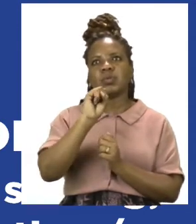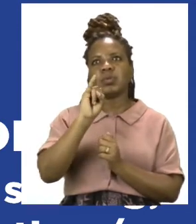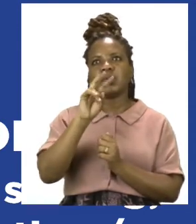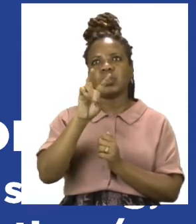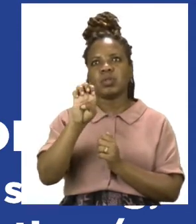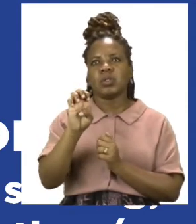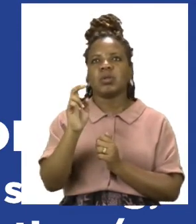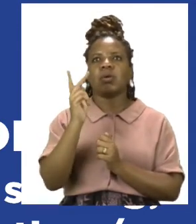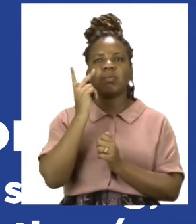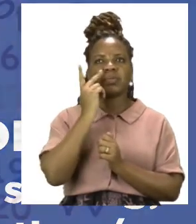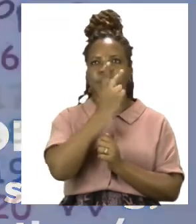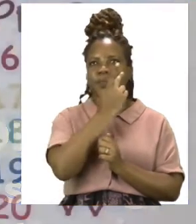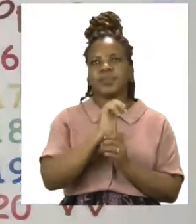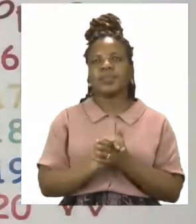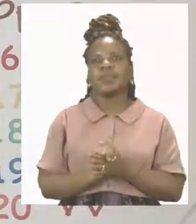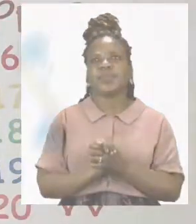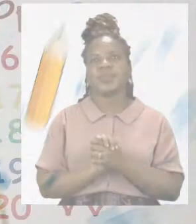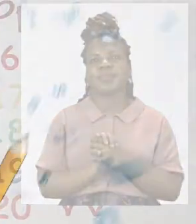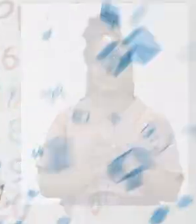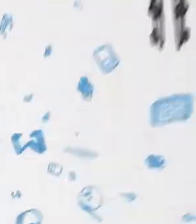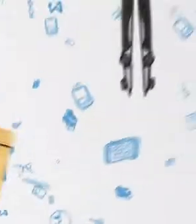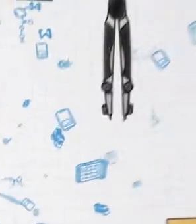possessive pronouns.